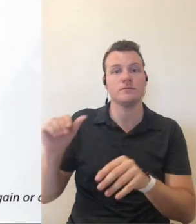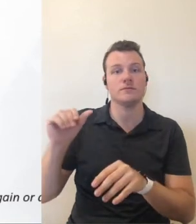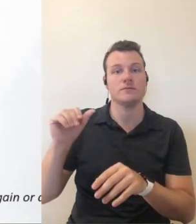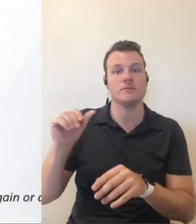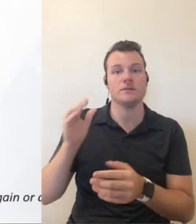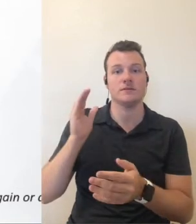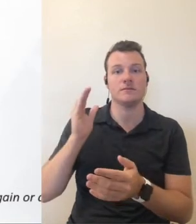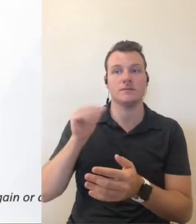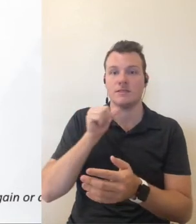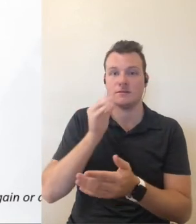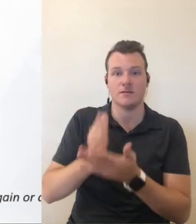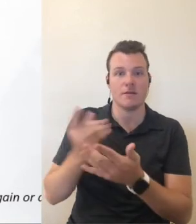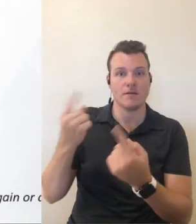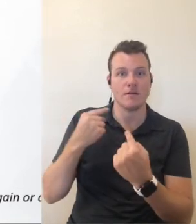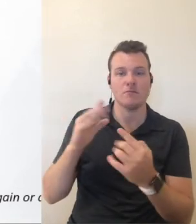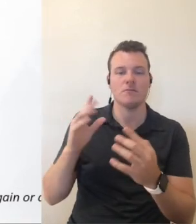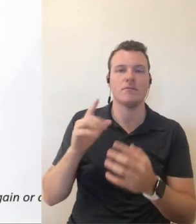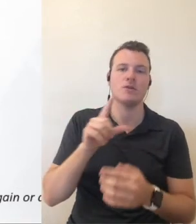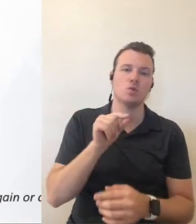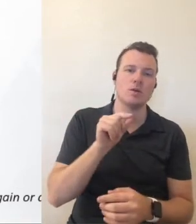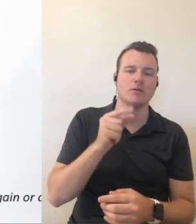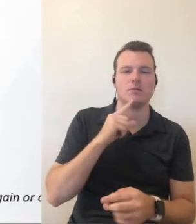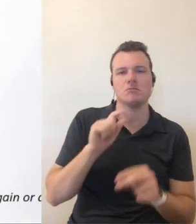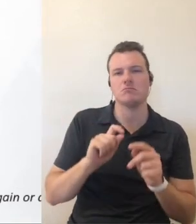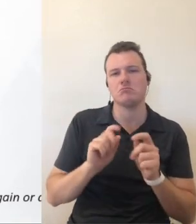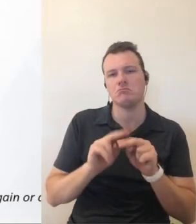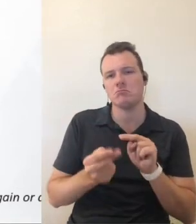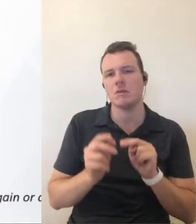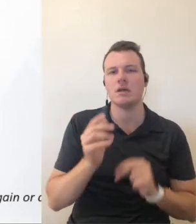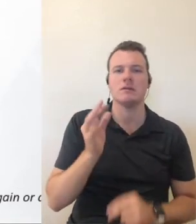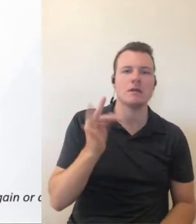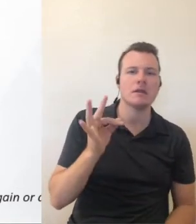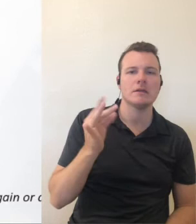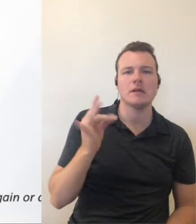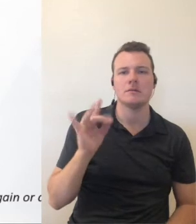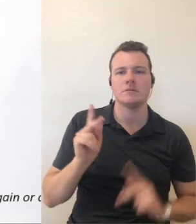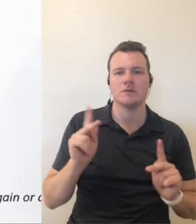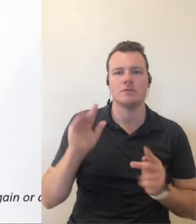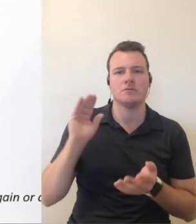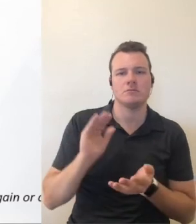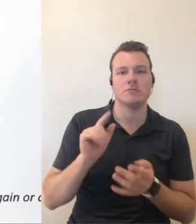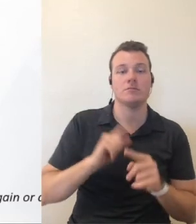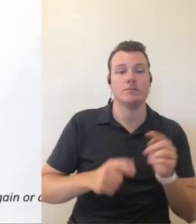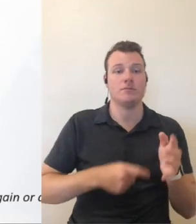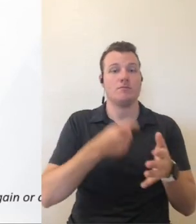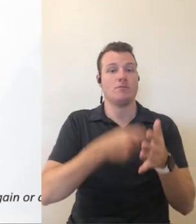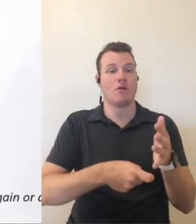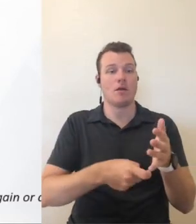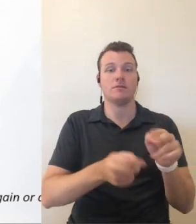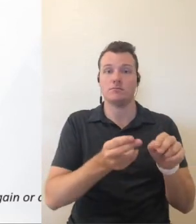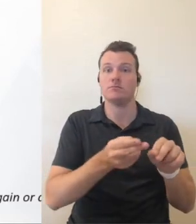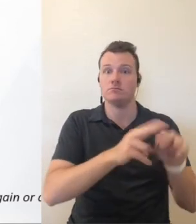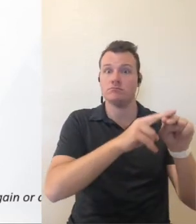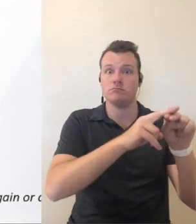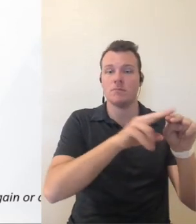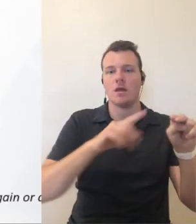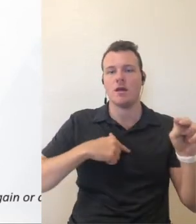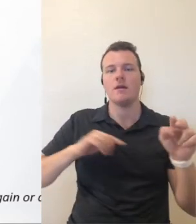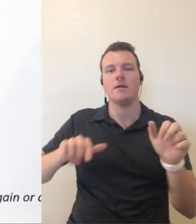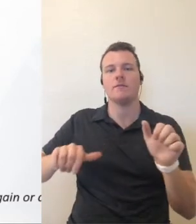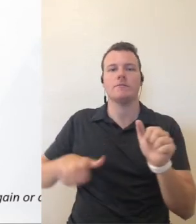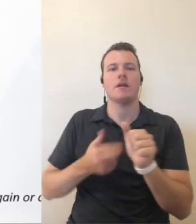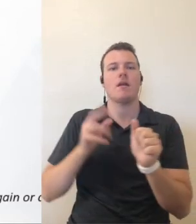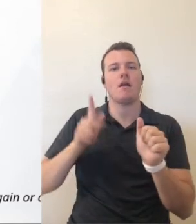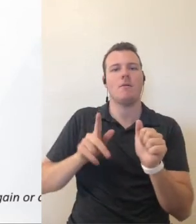I'm not going to lose a whole lot of folks. Instead of having 20, I might have 19 or 18. But with the shift in the price, I've now made up that